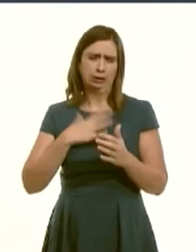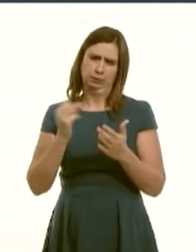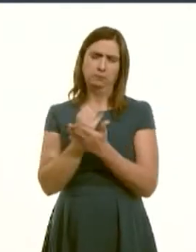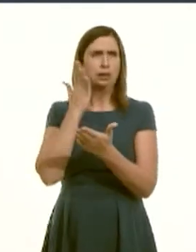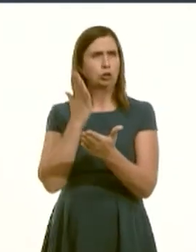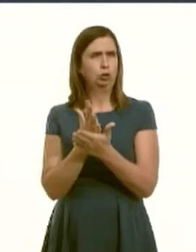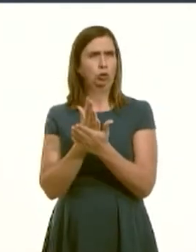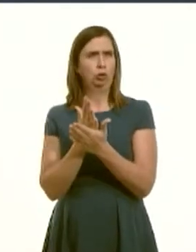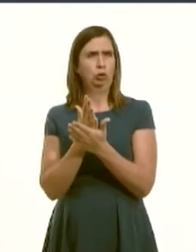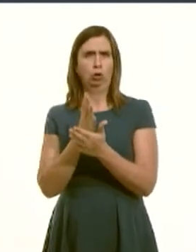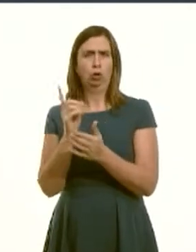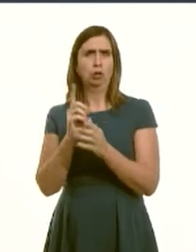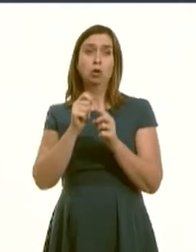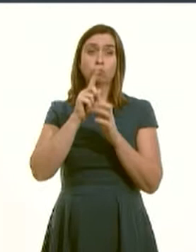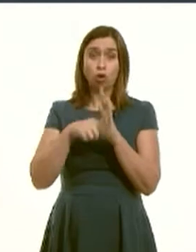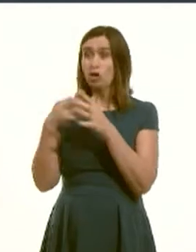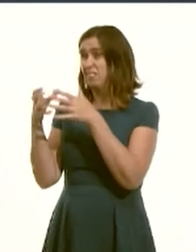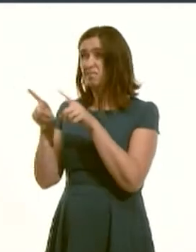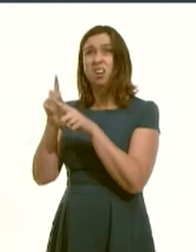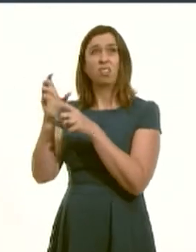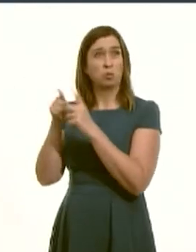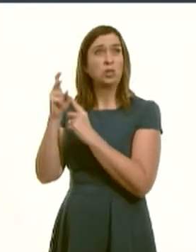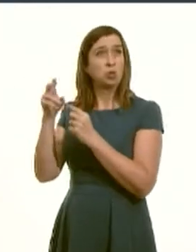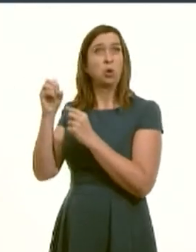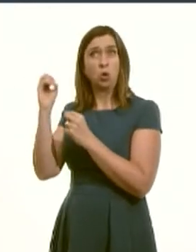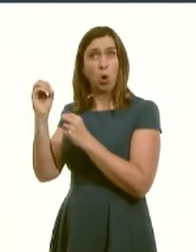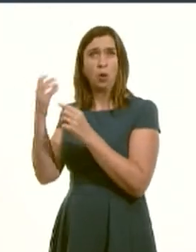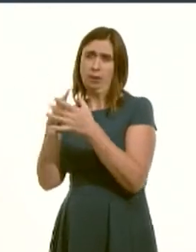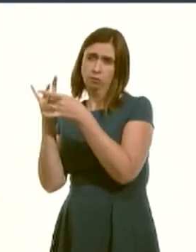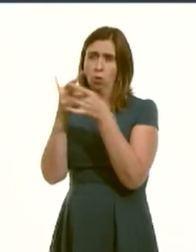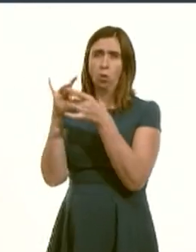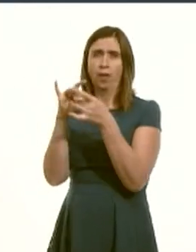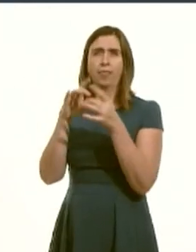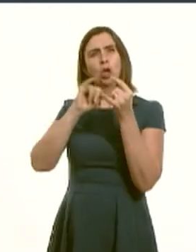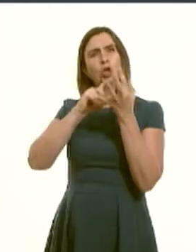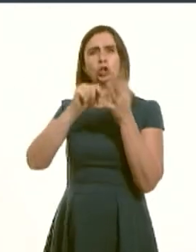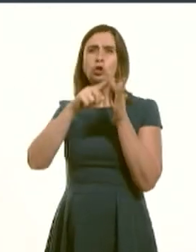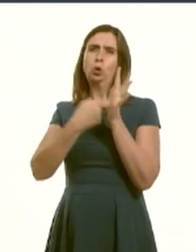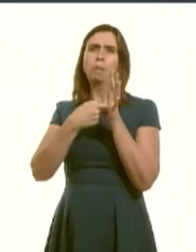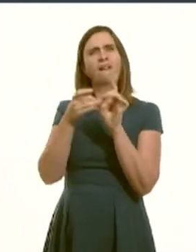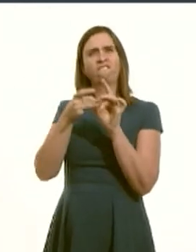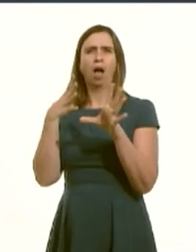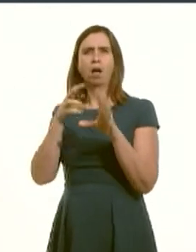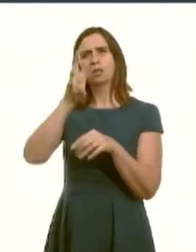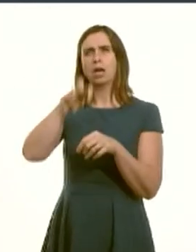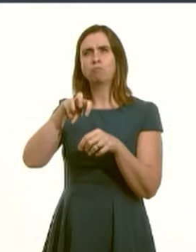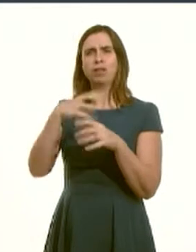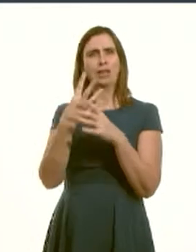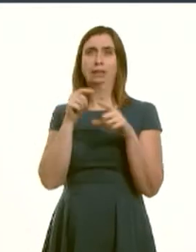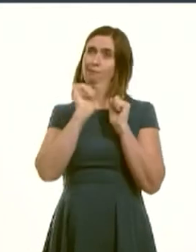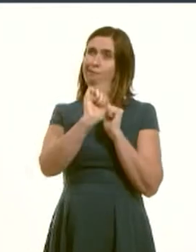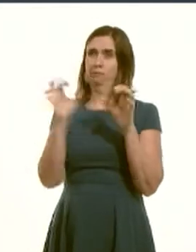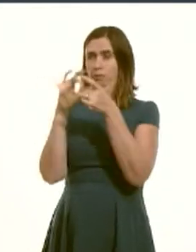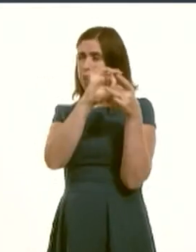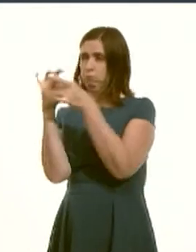joined up working between schemes like Communities 2.0 and our superfast Cymru broadband rollout to make sure that those in our